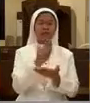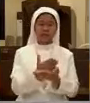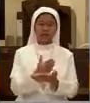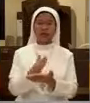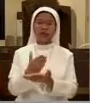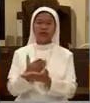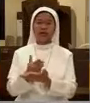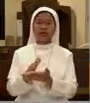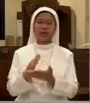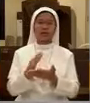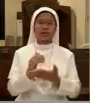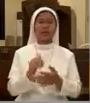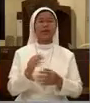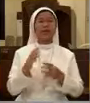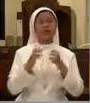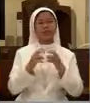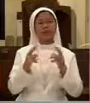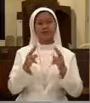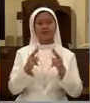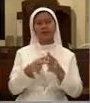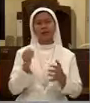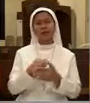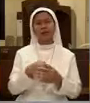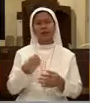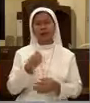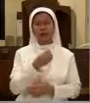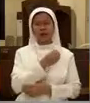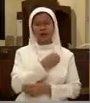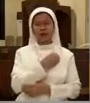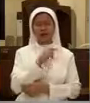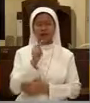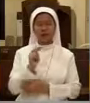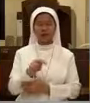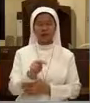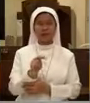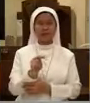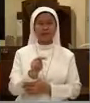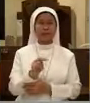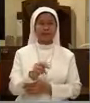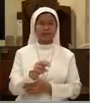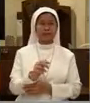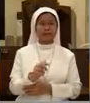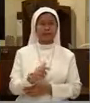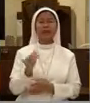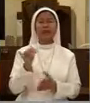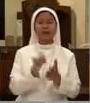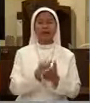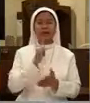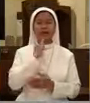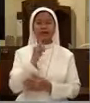Sharing even in our need. That's mission.